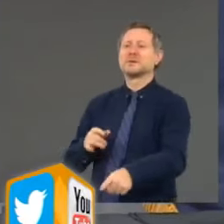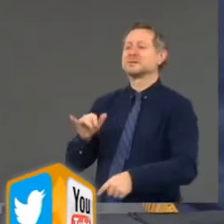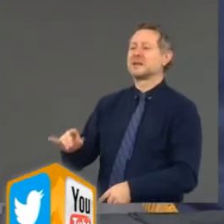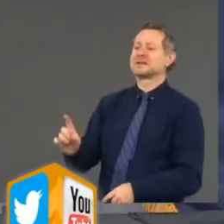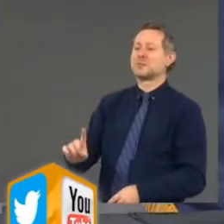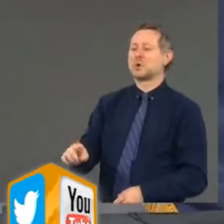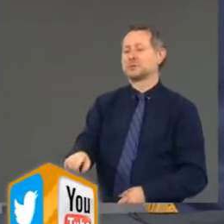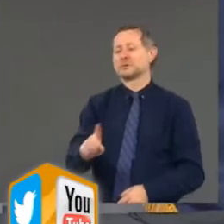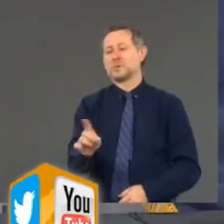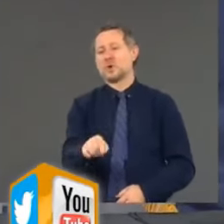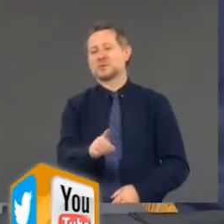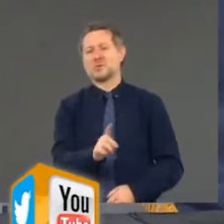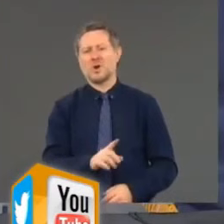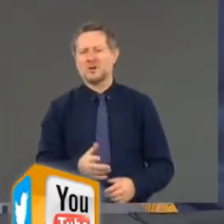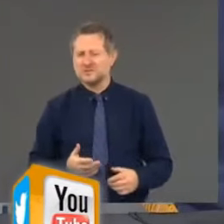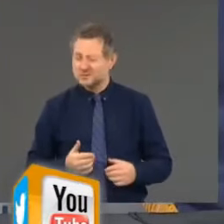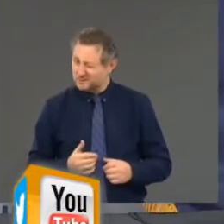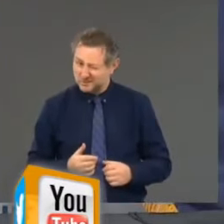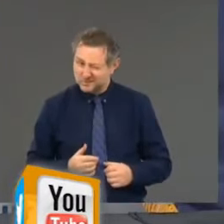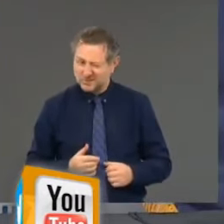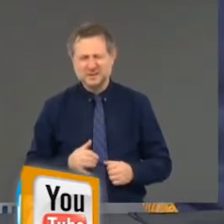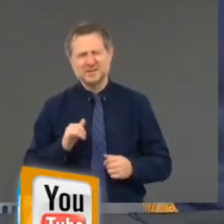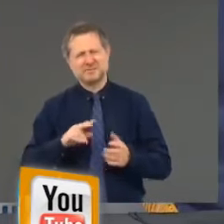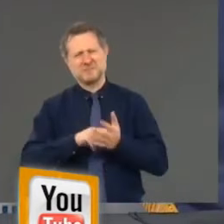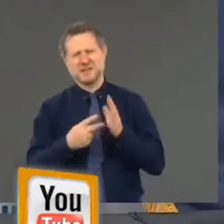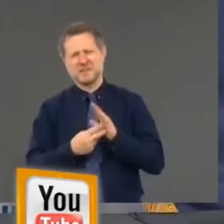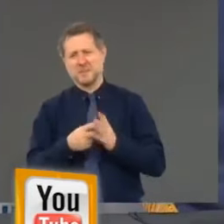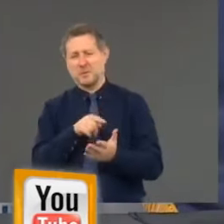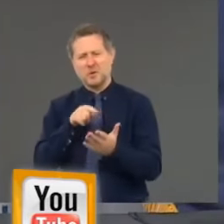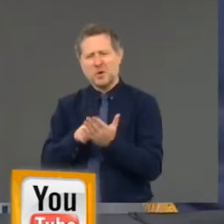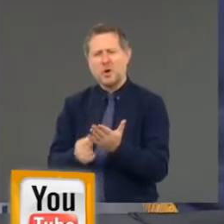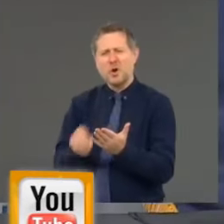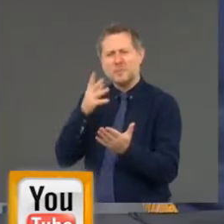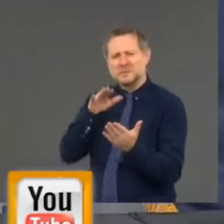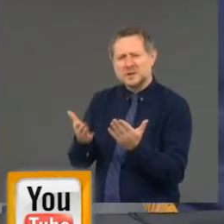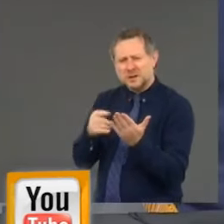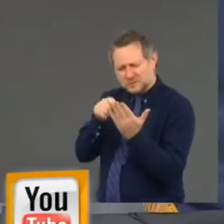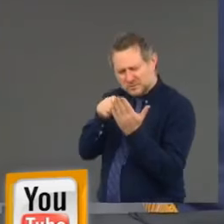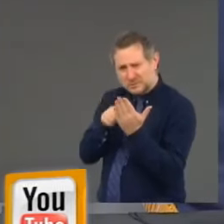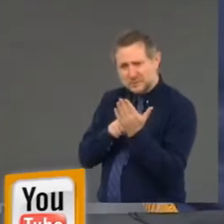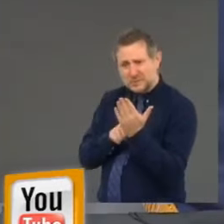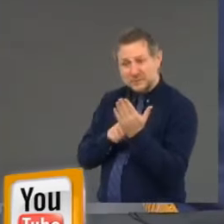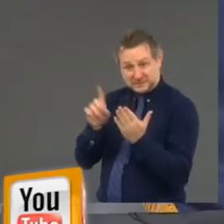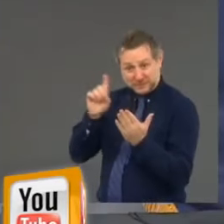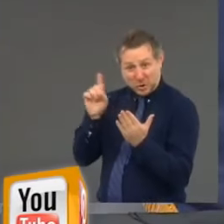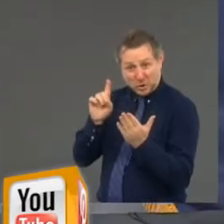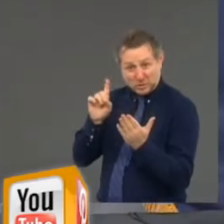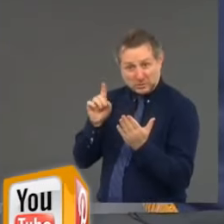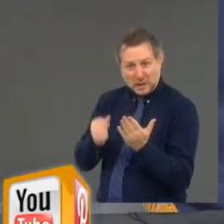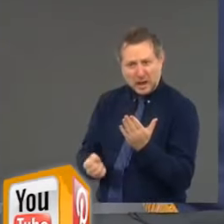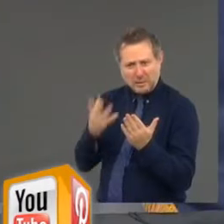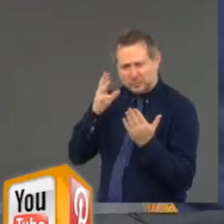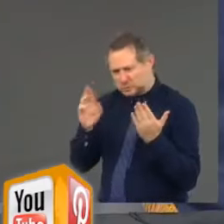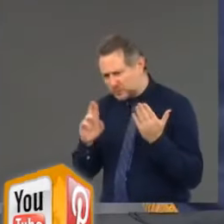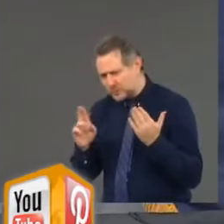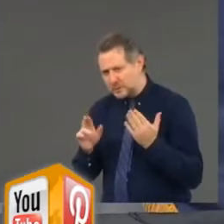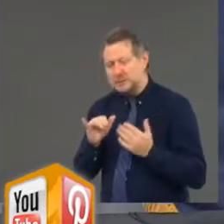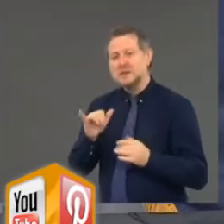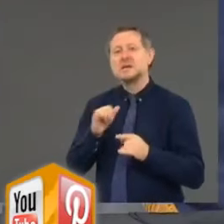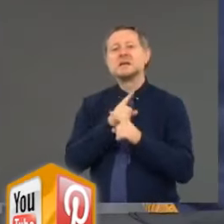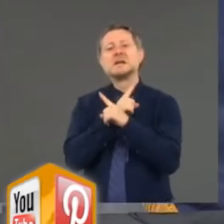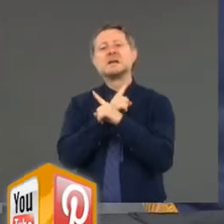that work? You get the death toll and you say, okay, how many were Democrats and how many were Republicans? I mean, it's just an ugly,